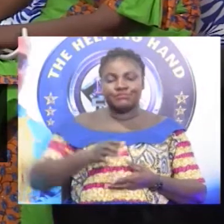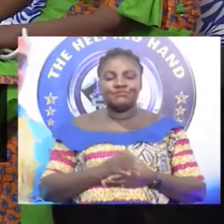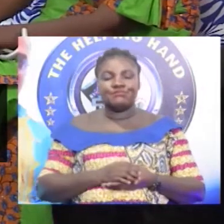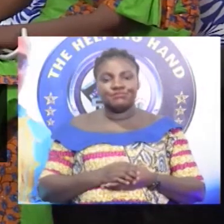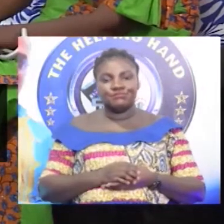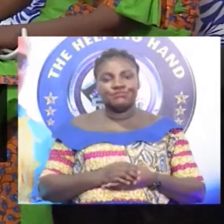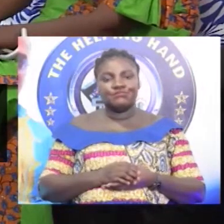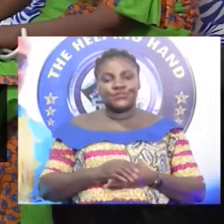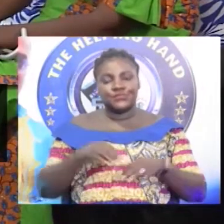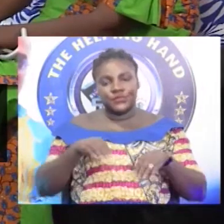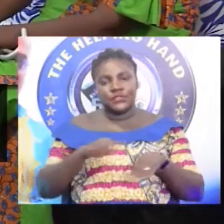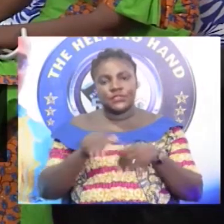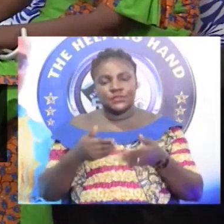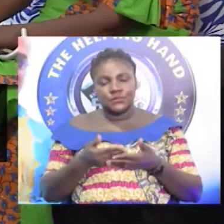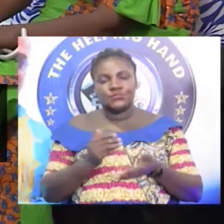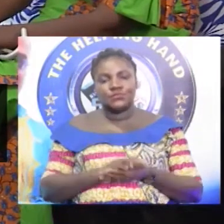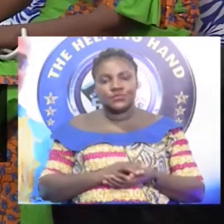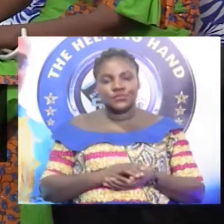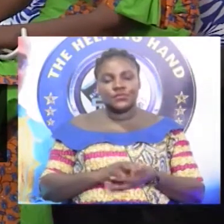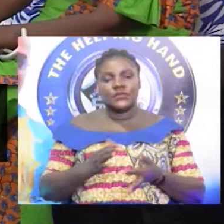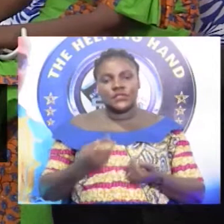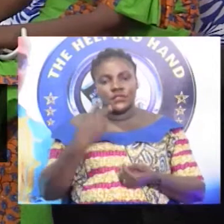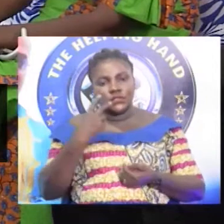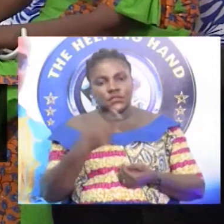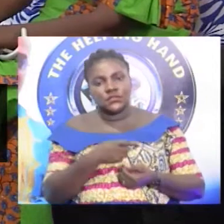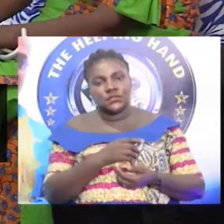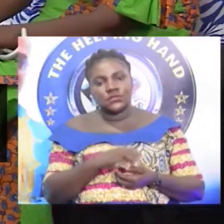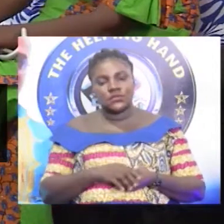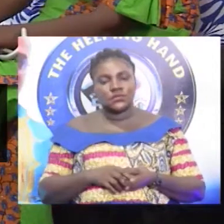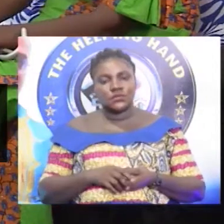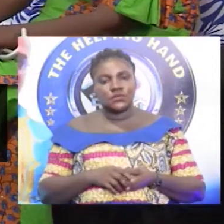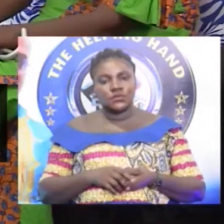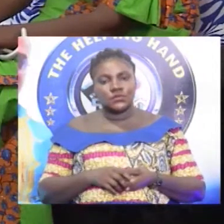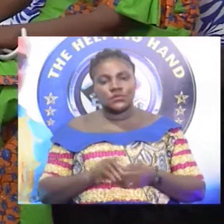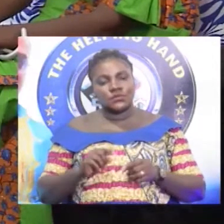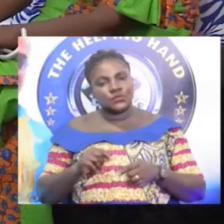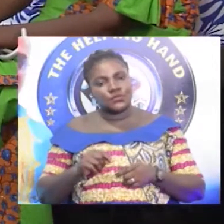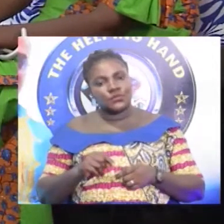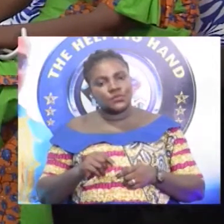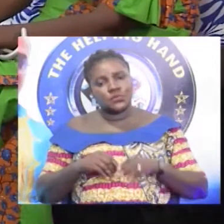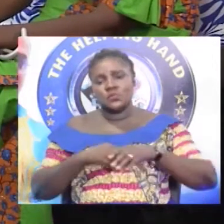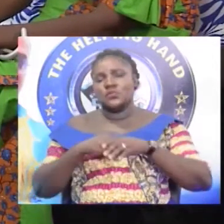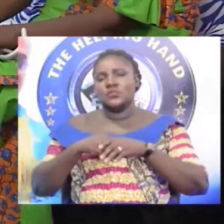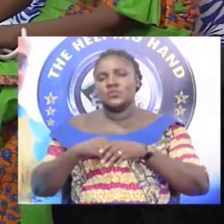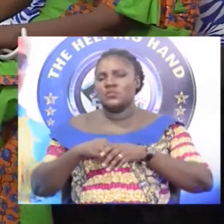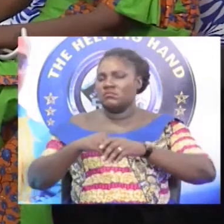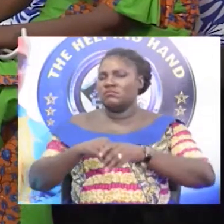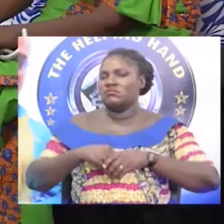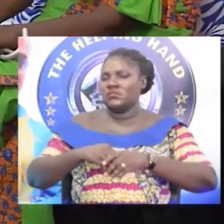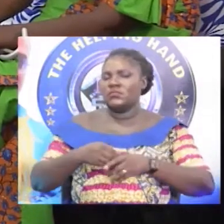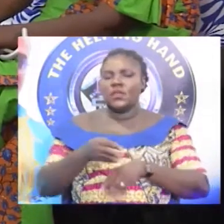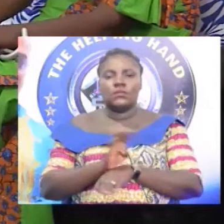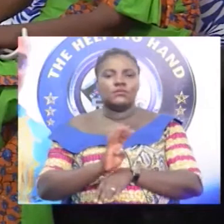Okay. So now they see you are going up and down, so industrious and all